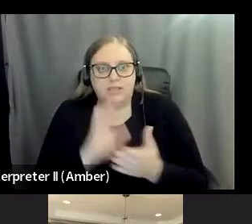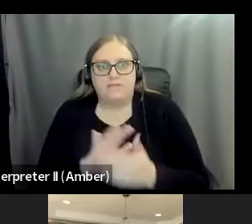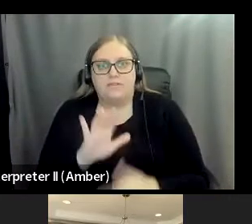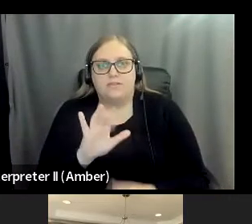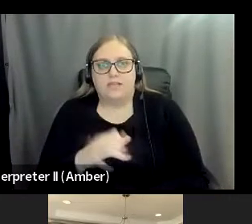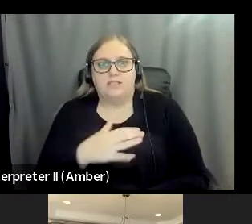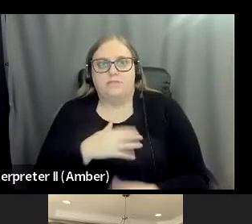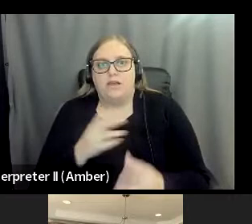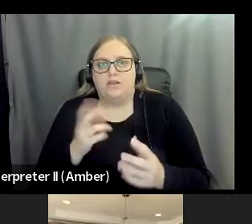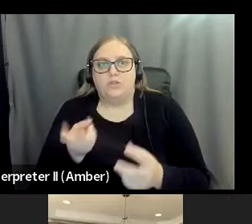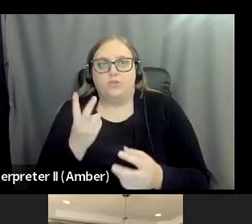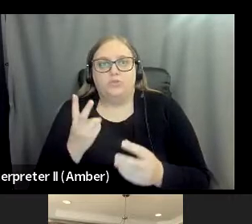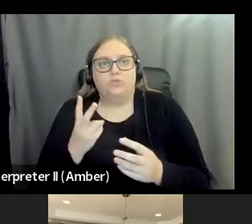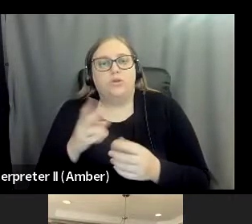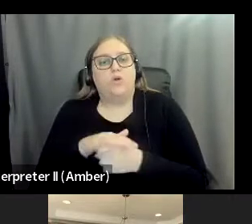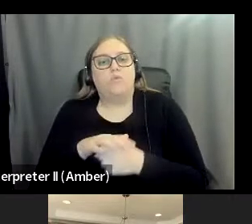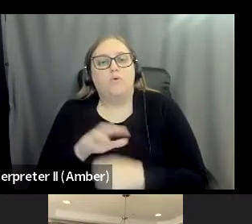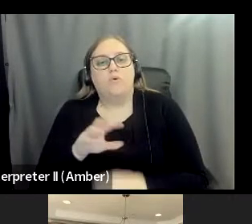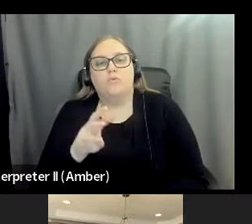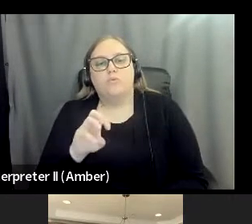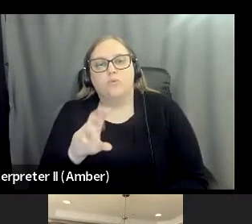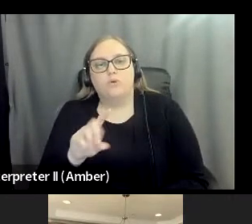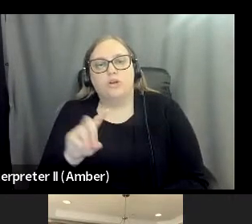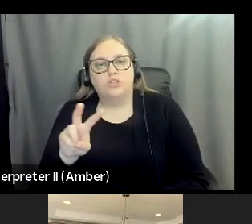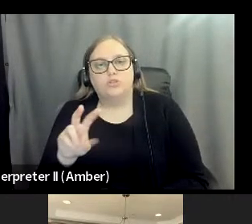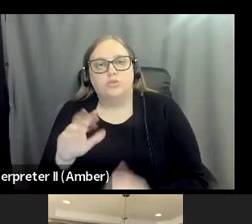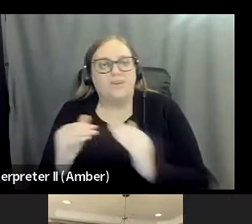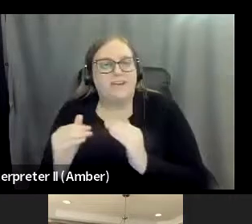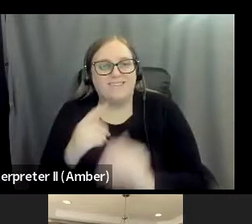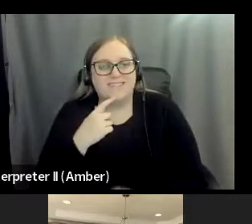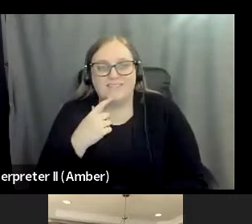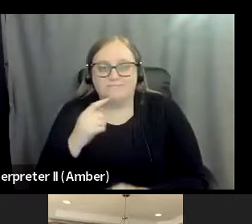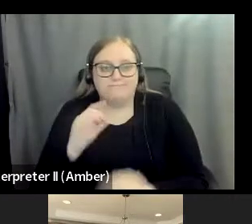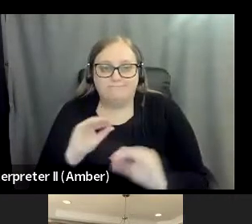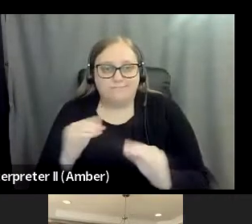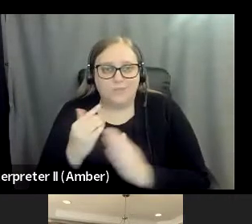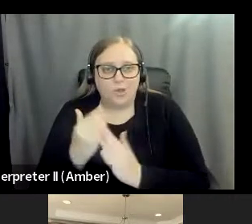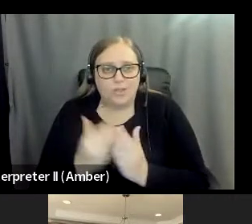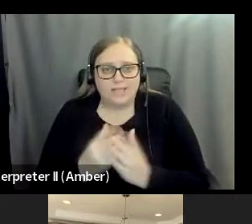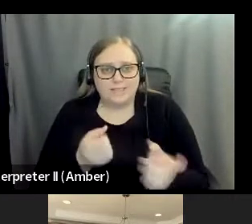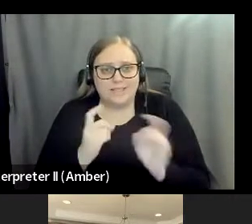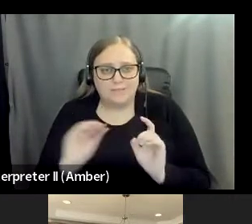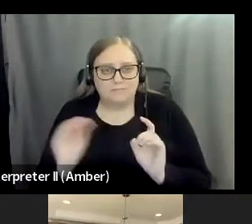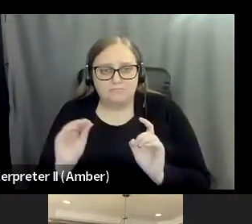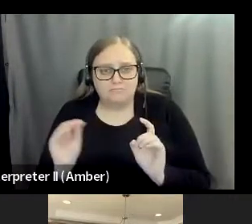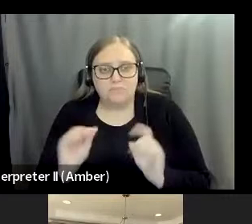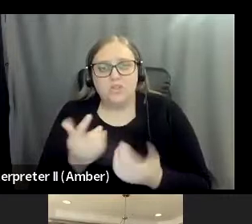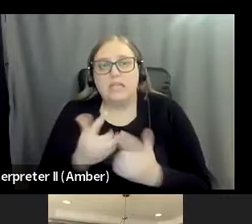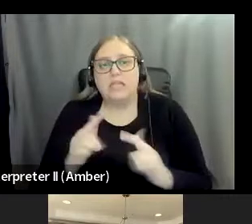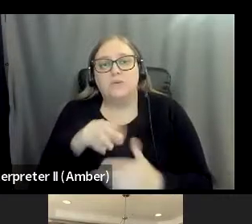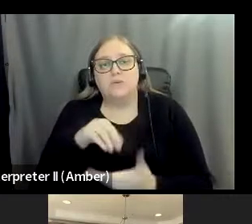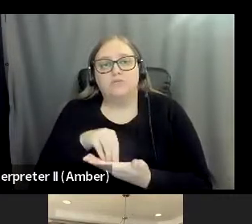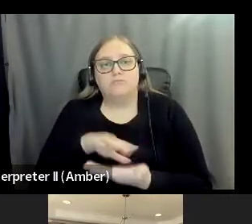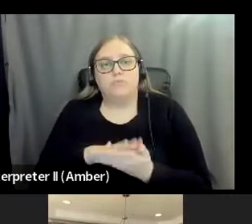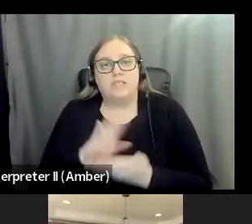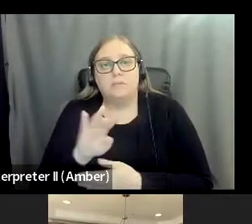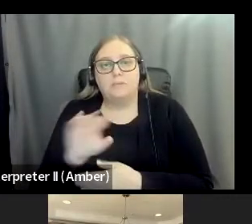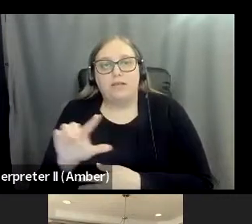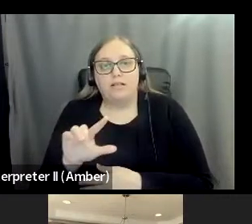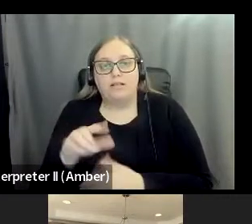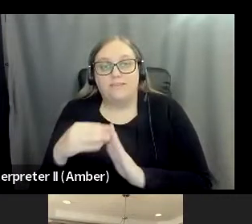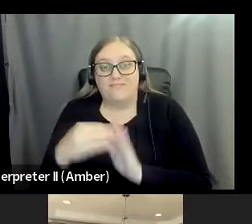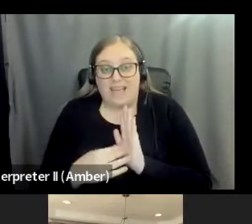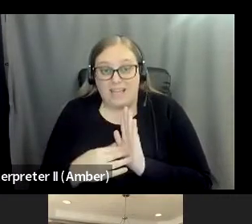2 colleague said, that we couldn't get a list. So I think the language that's in the bill as